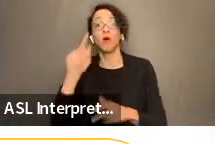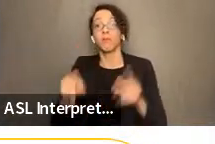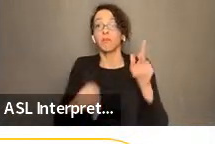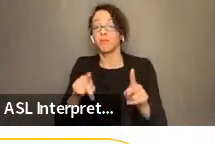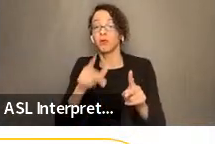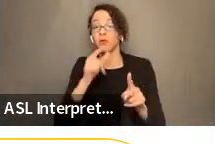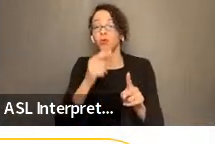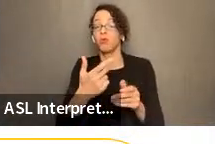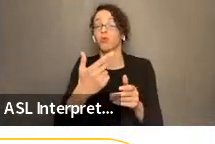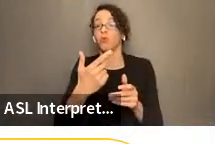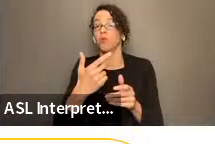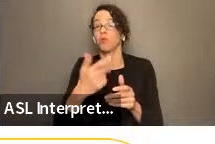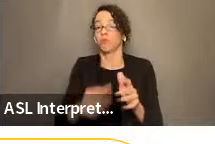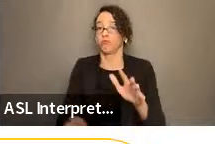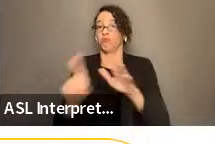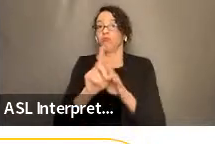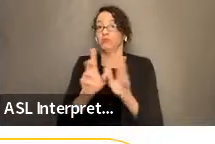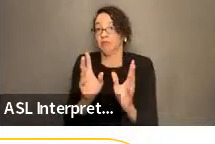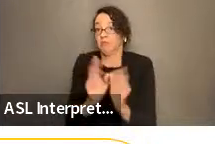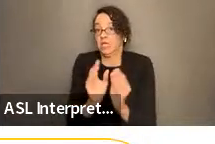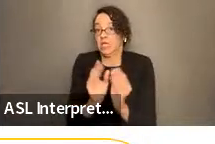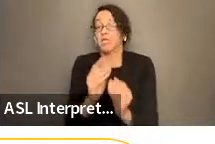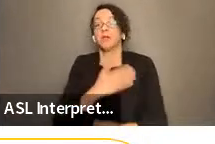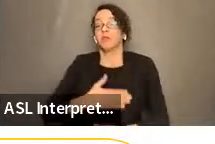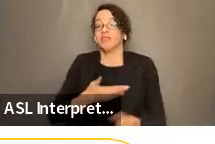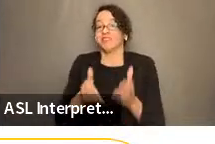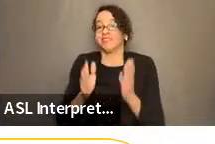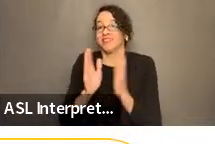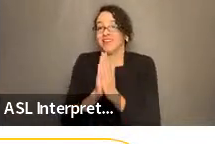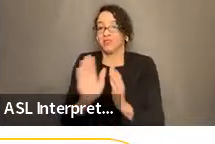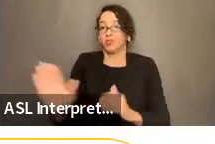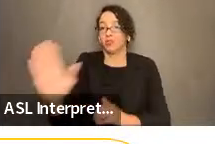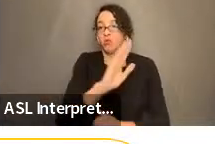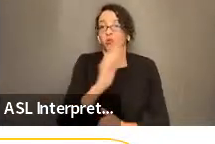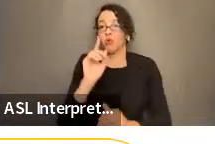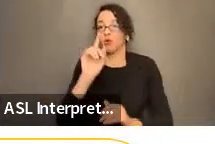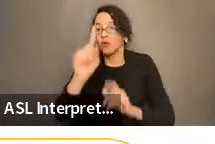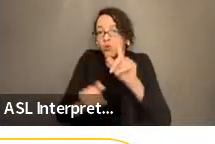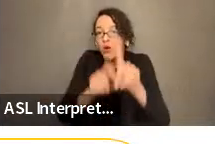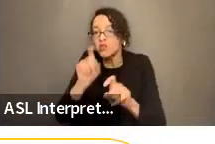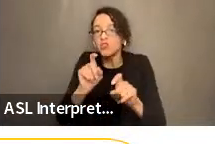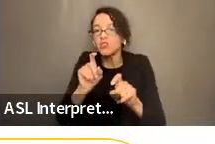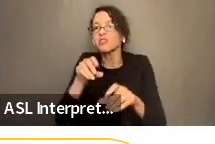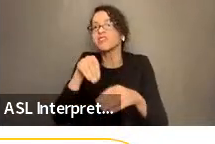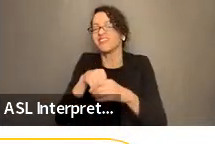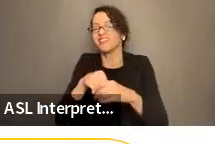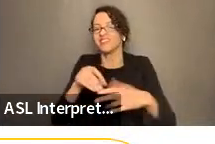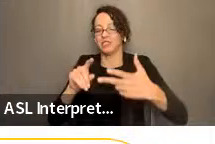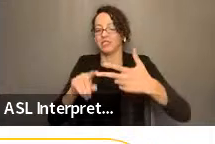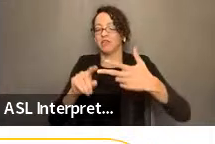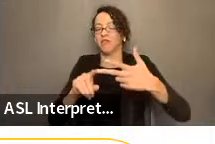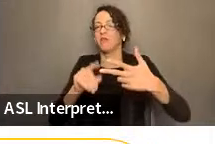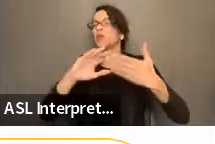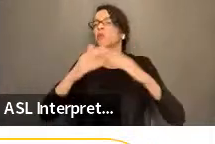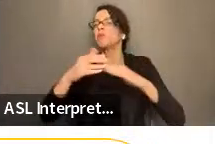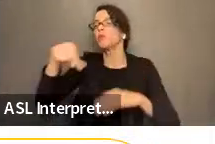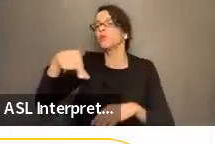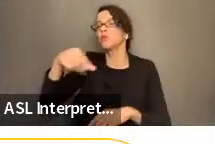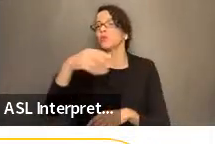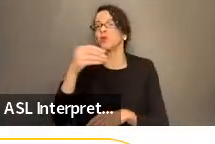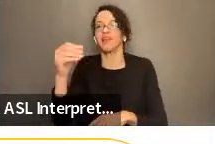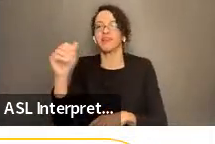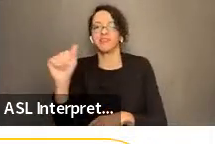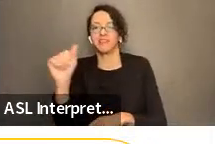the Q&A function. You can ask your questions anytime throughout this presentation. We will be joined